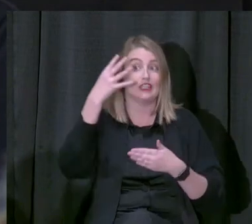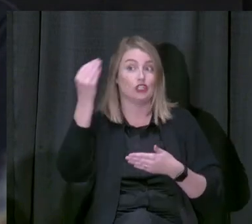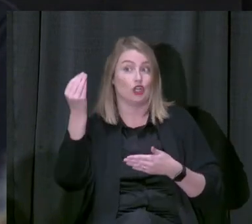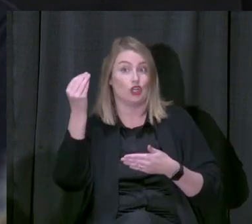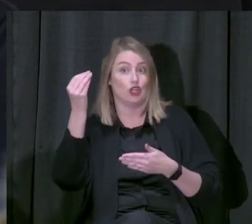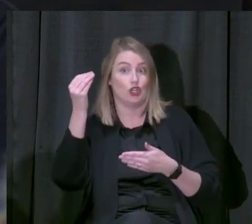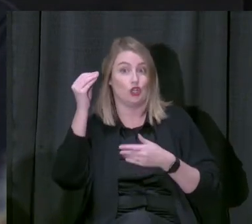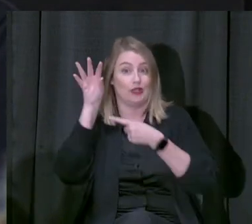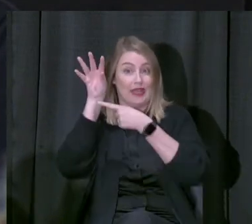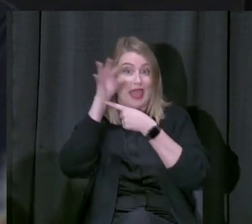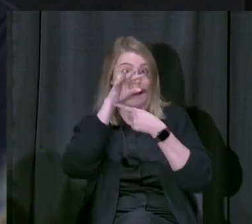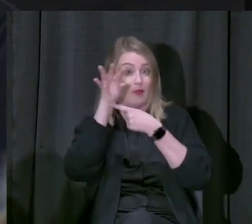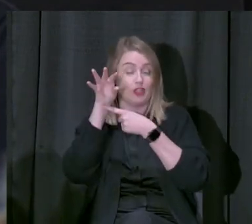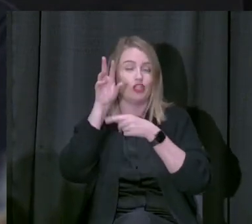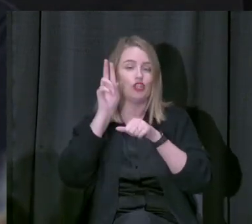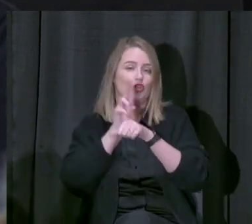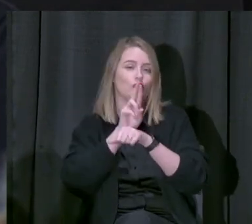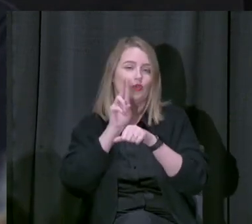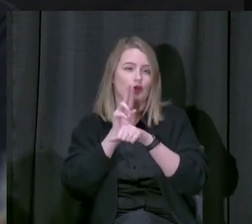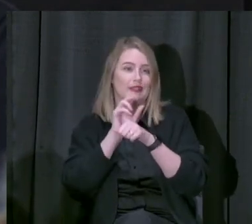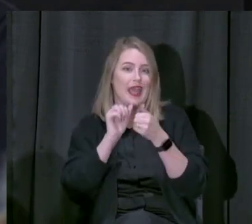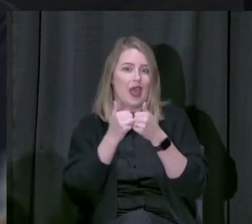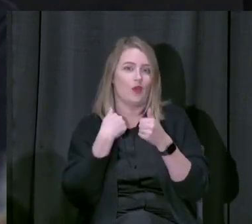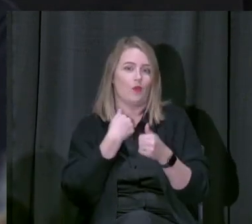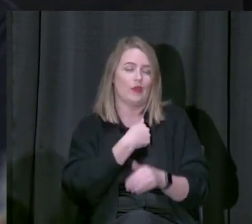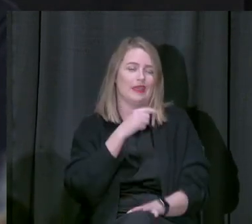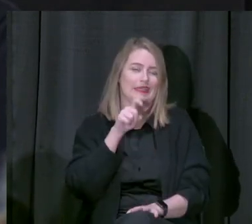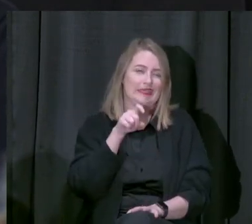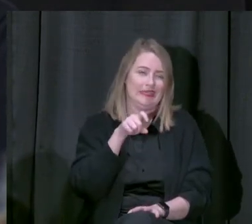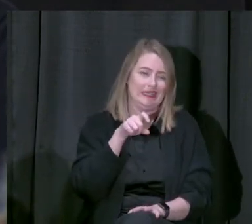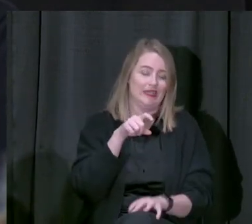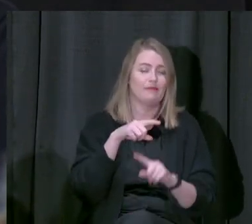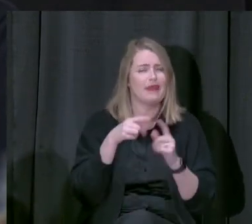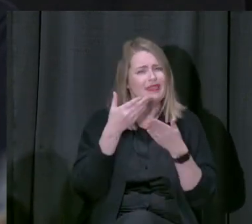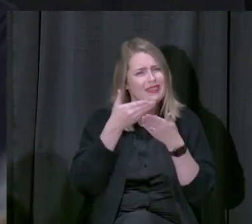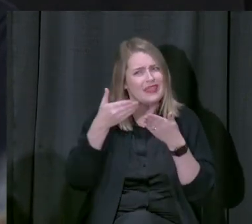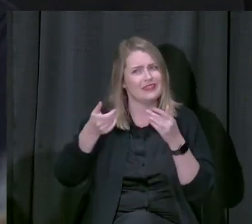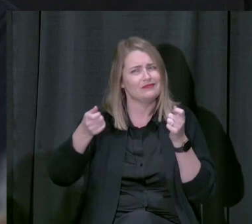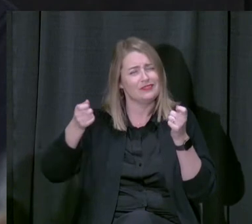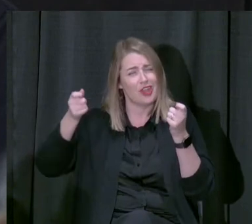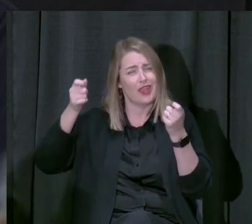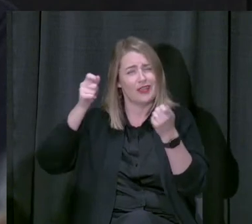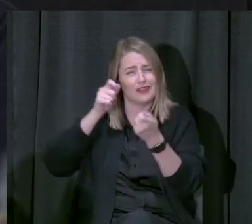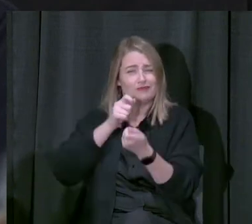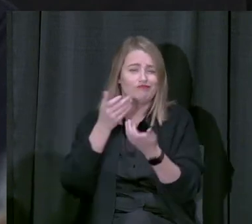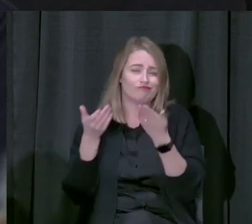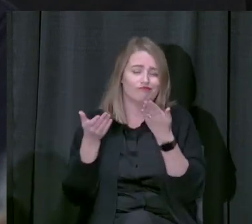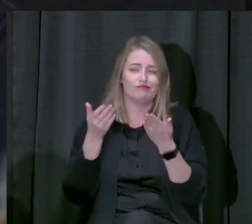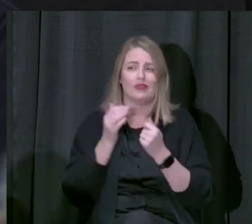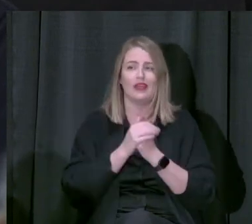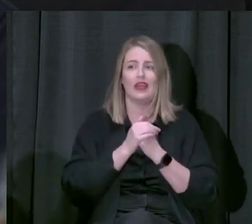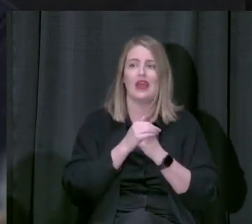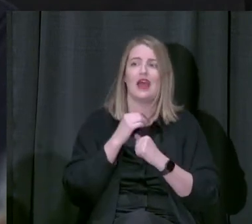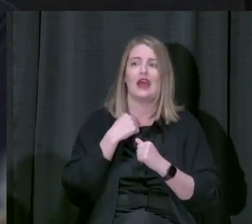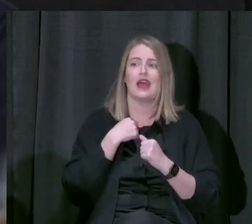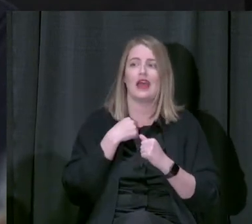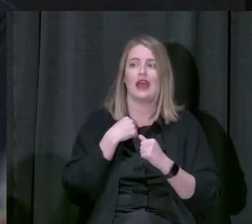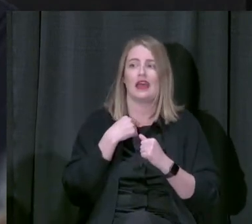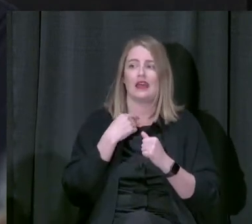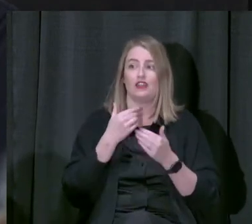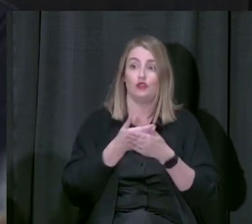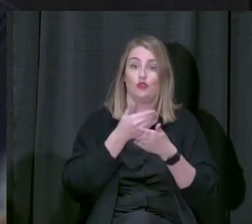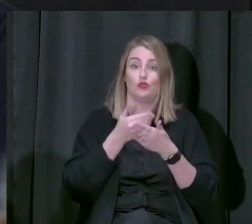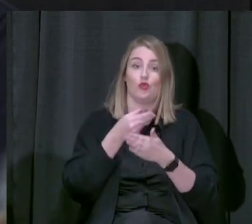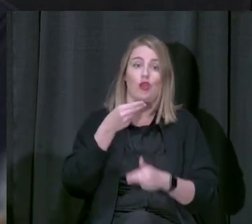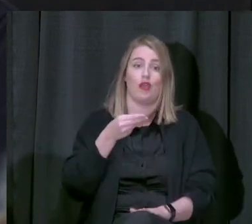cameras to be used in the way that we would need to. But these things will change, and I think with a lot of neat